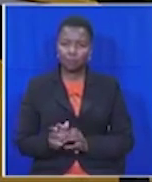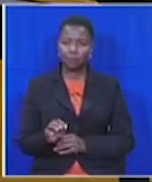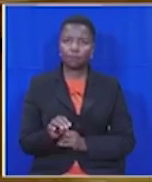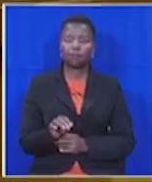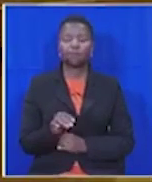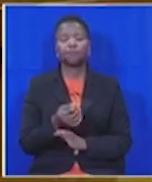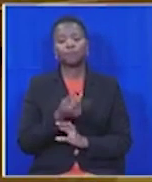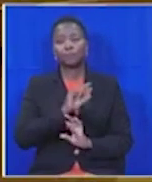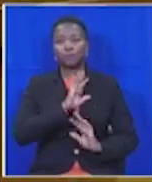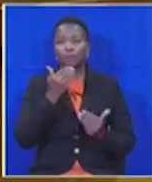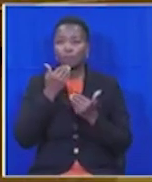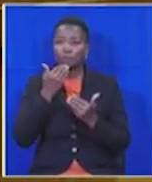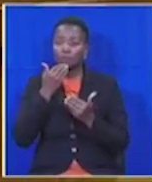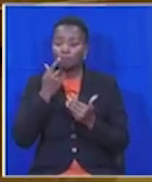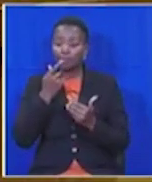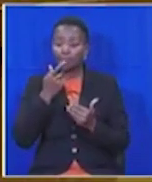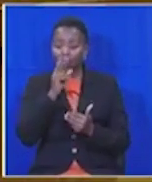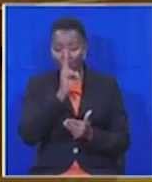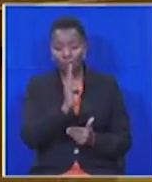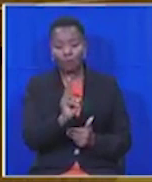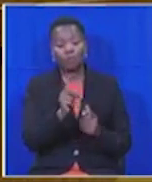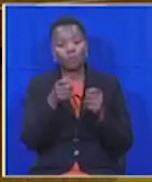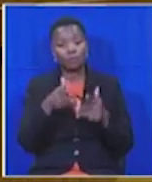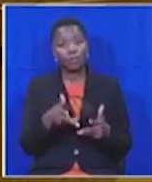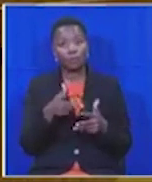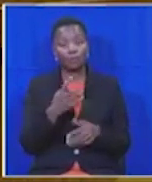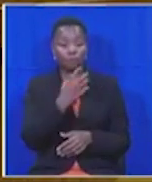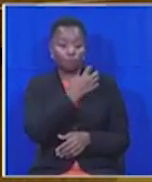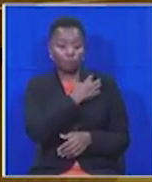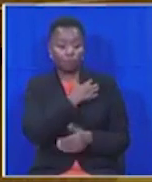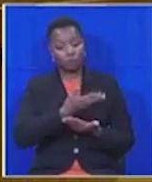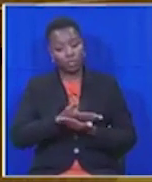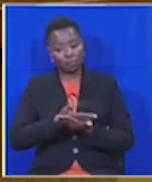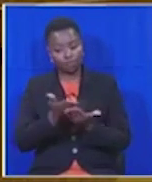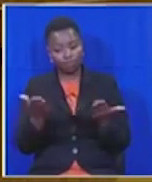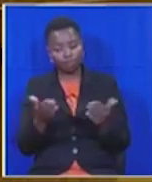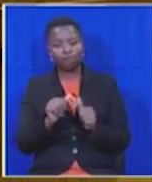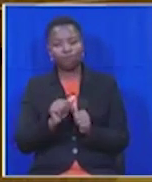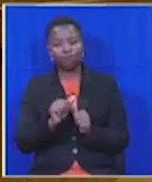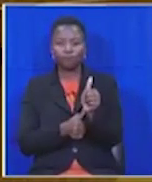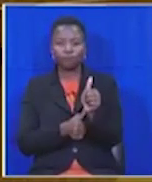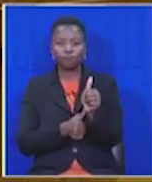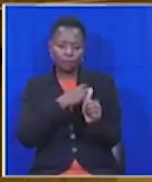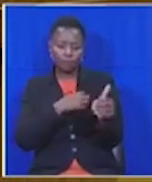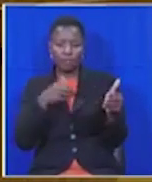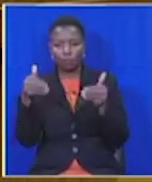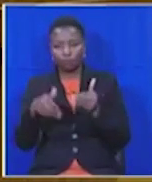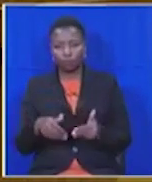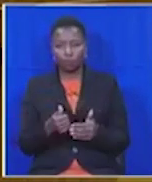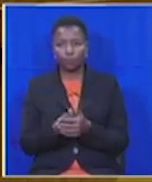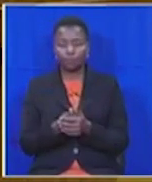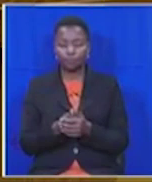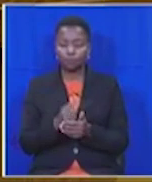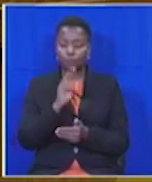Thank you, Honourable Speaker, Honourable Ministers and Deputy Ministers, Honourable Members of the